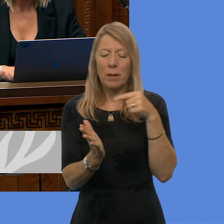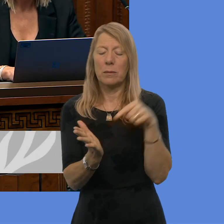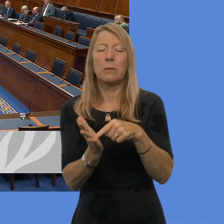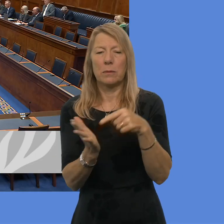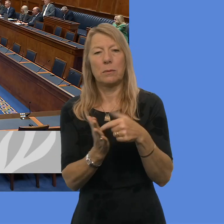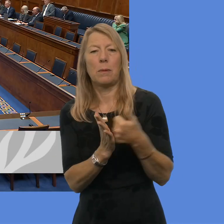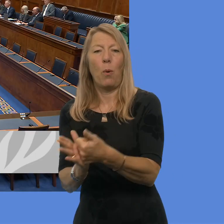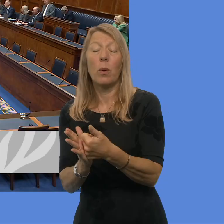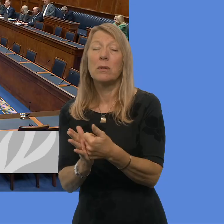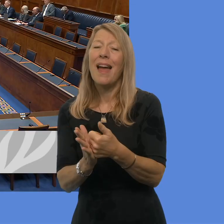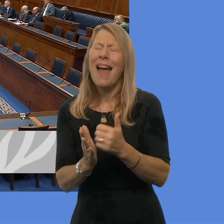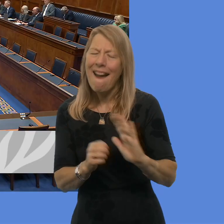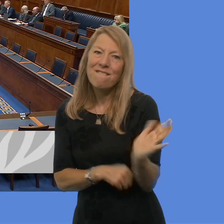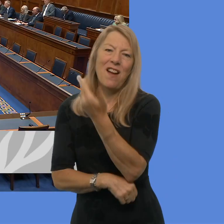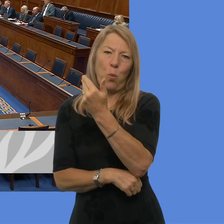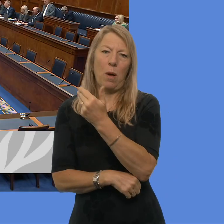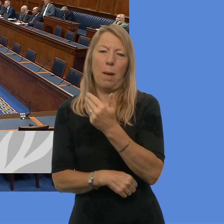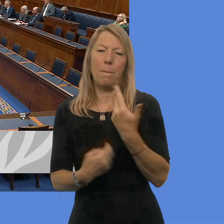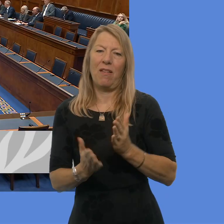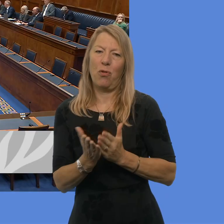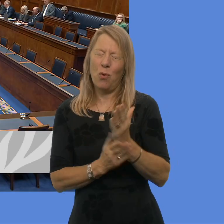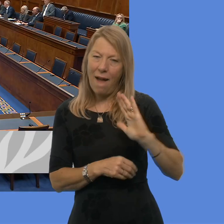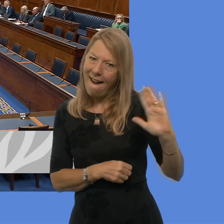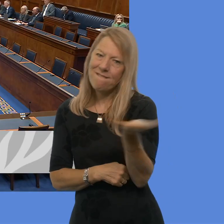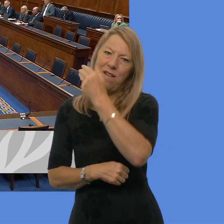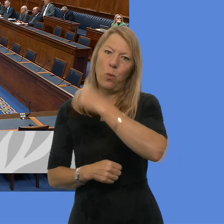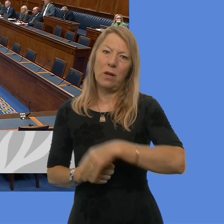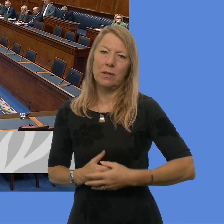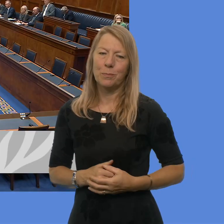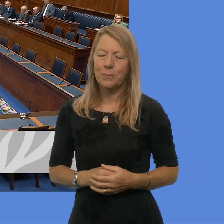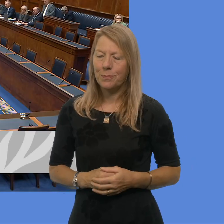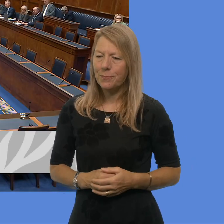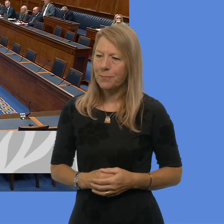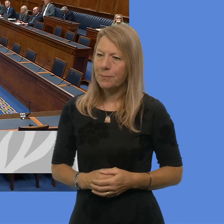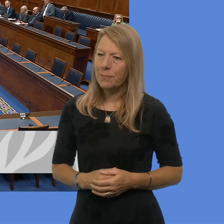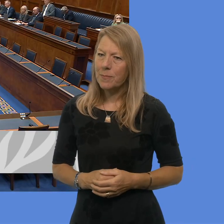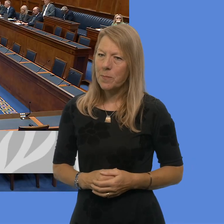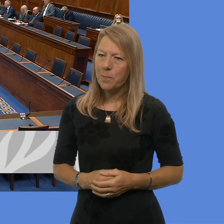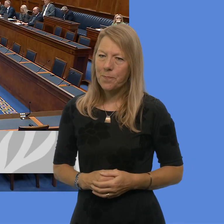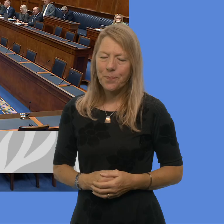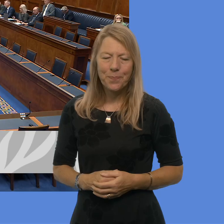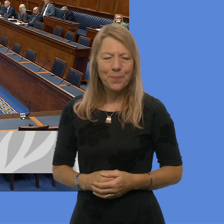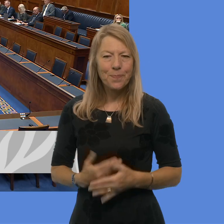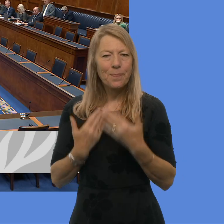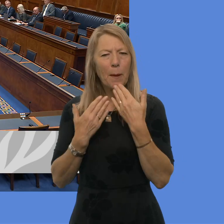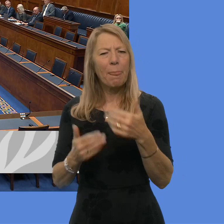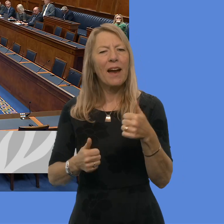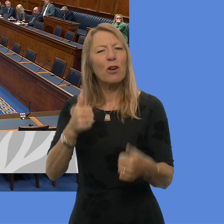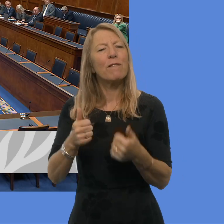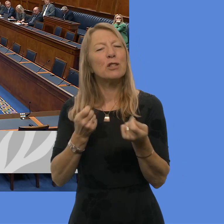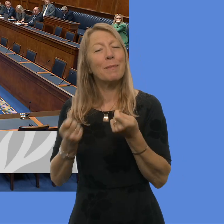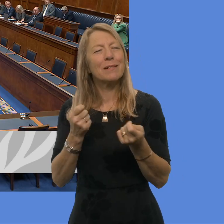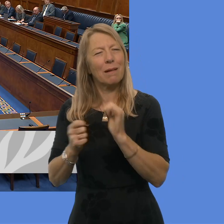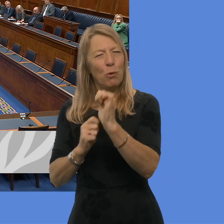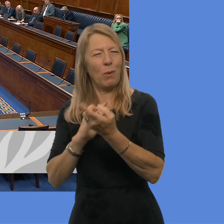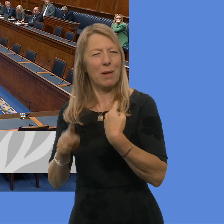victims. Call Paula Bradshaw for supplementary. Thank you, Principal Deputy Speaker, and thank you, First Minister, for your answers so far. Just to pick